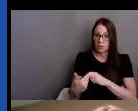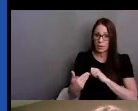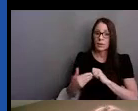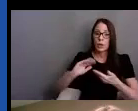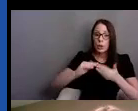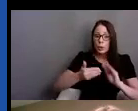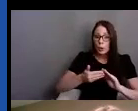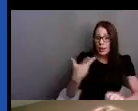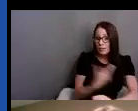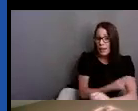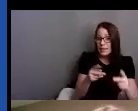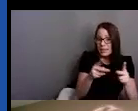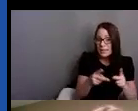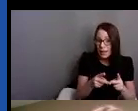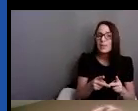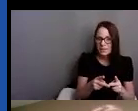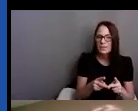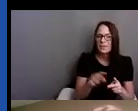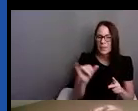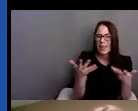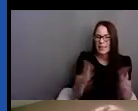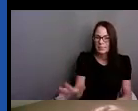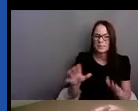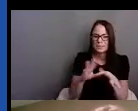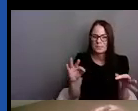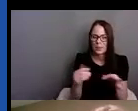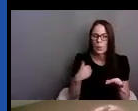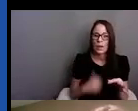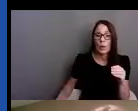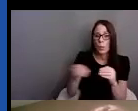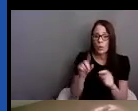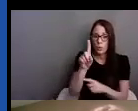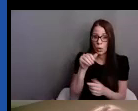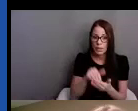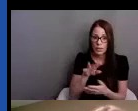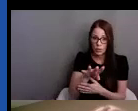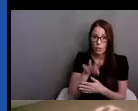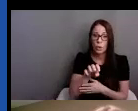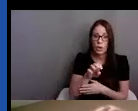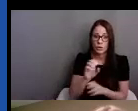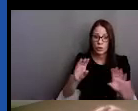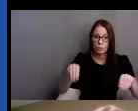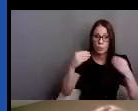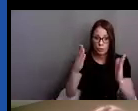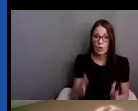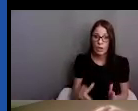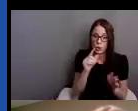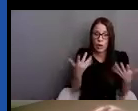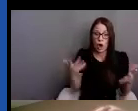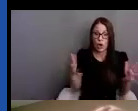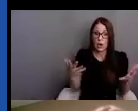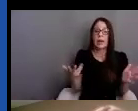sites, but like I mentioned, we also have over 1,400 providers who are now enrolled.